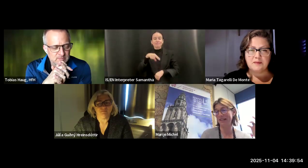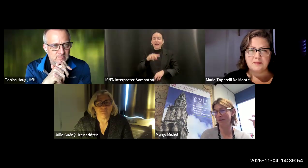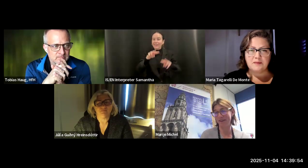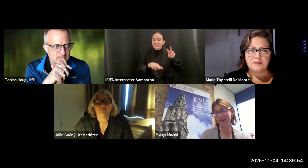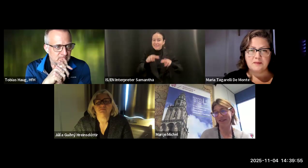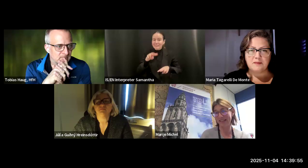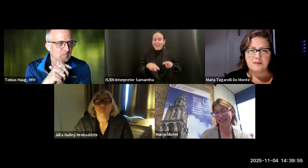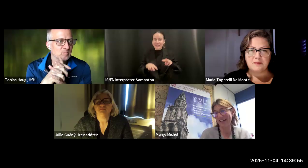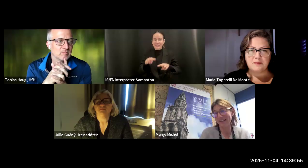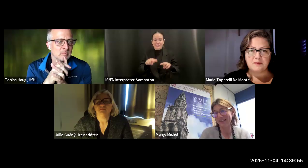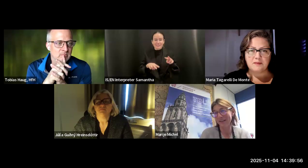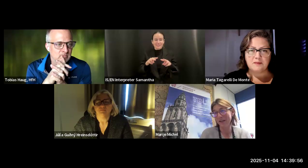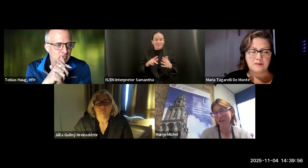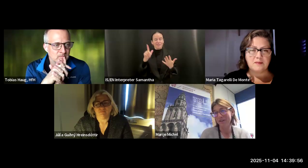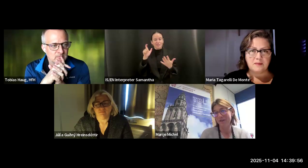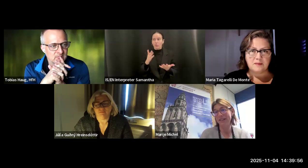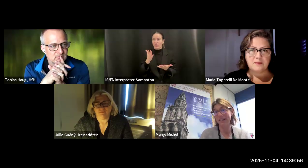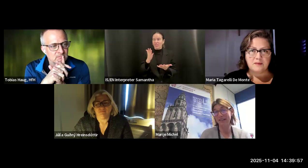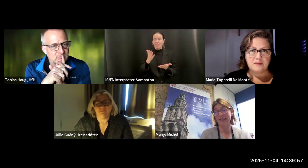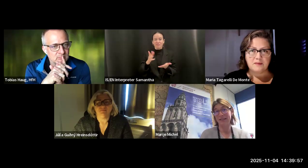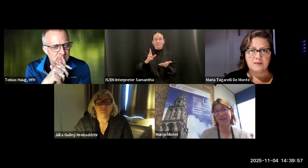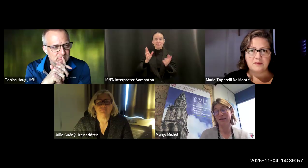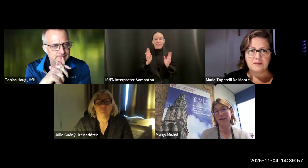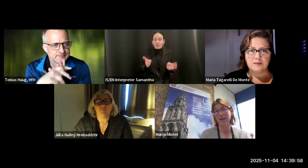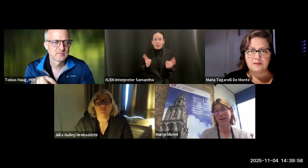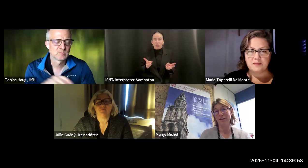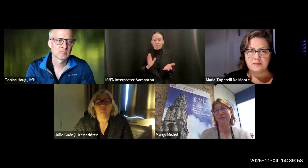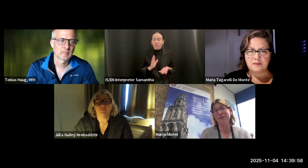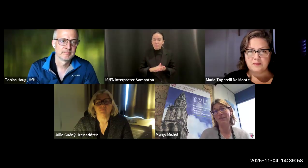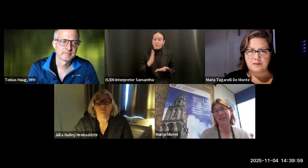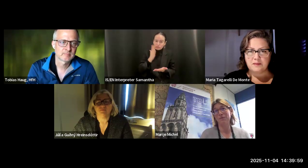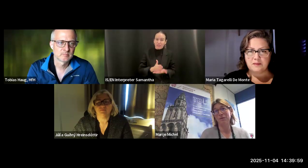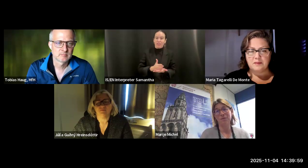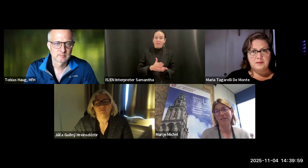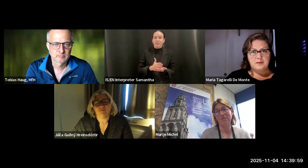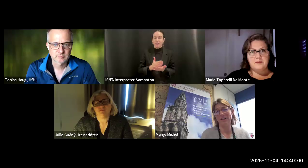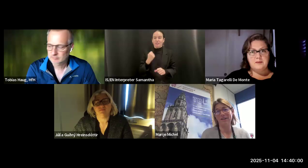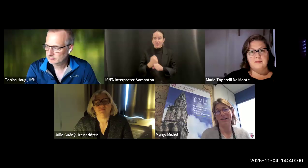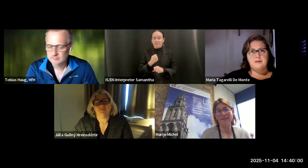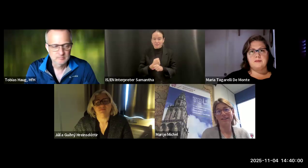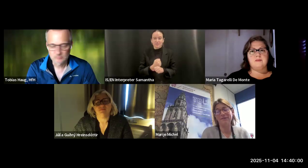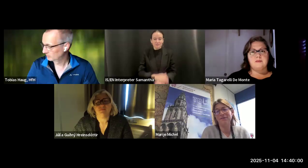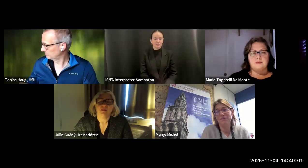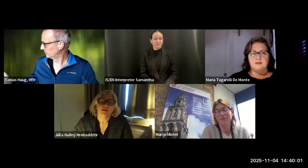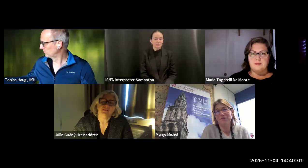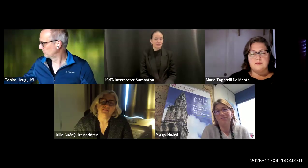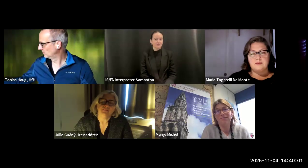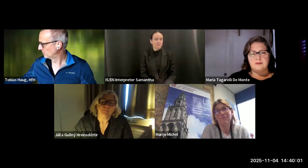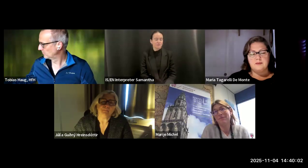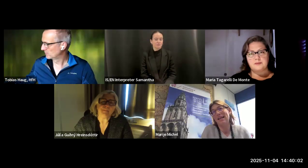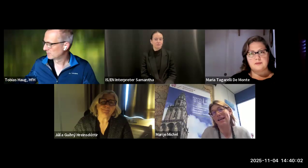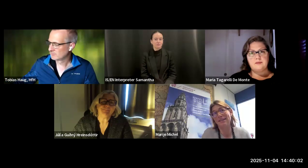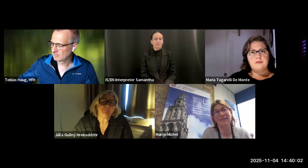starts with that authentic task. So in that sense, the first thing would always be that if